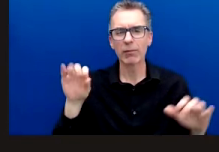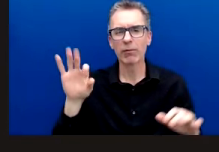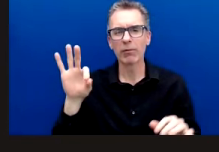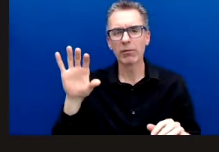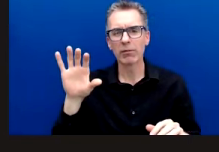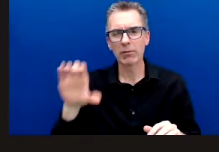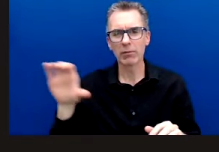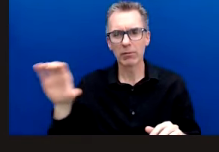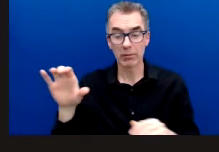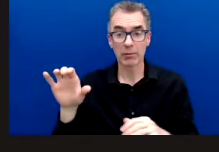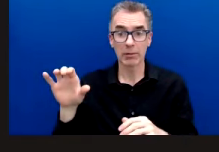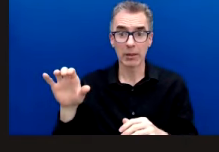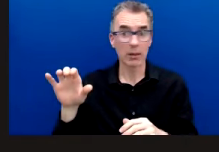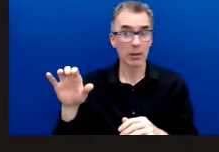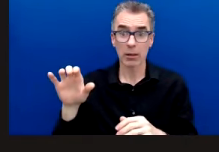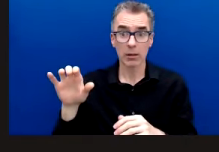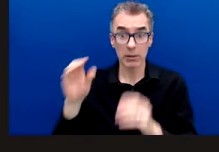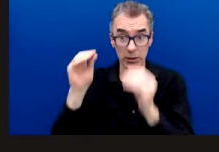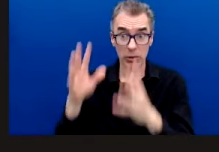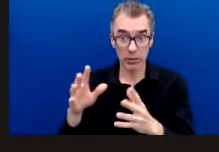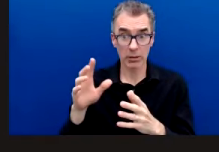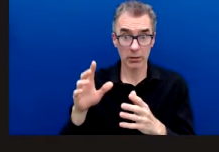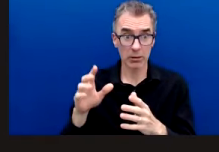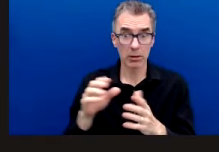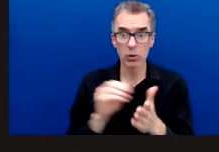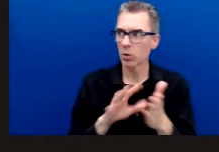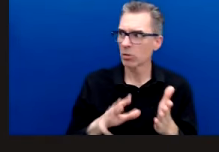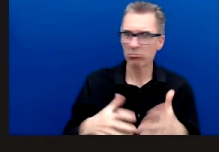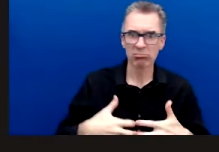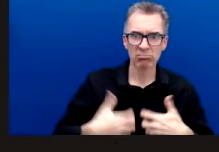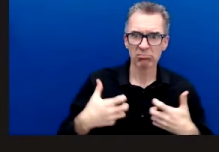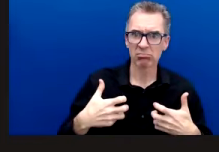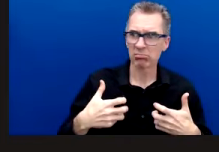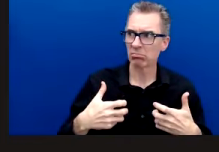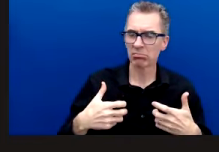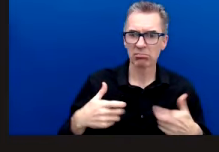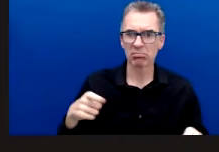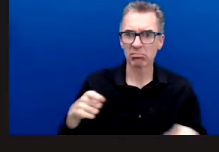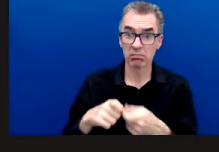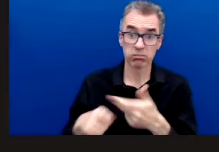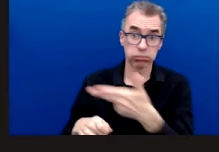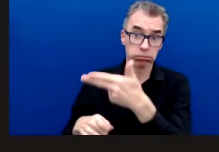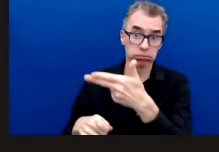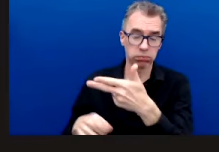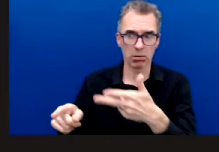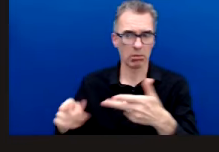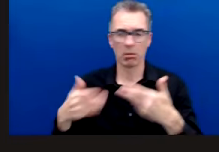professor ended up being shot and paralyzed by one of the students that he was romantically involved with.